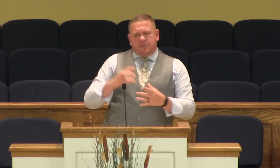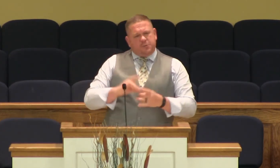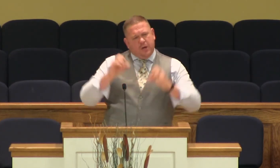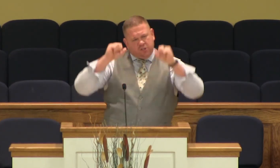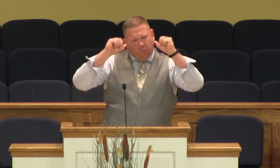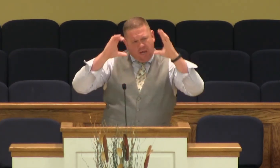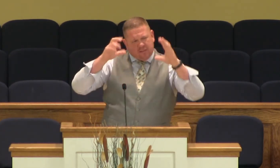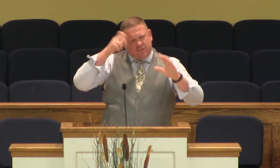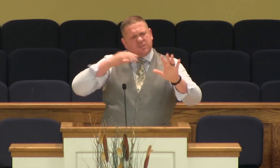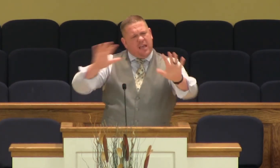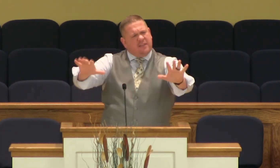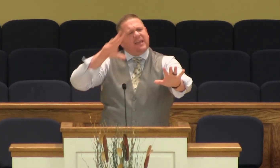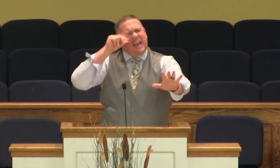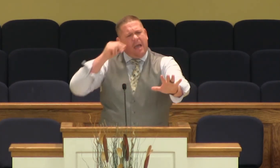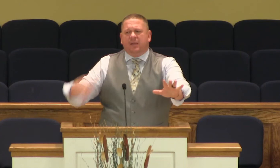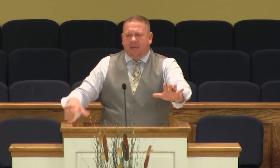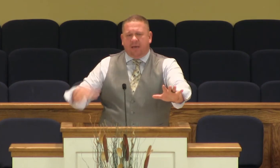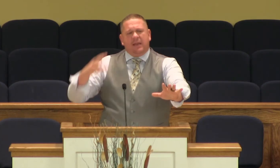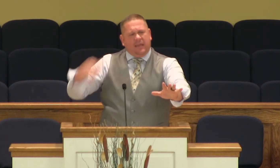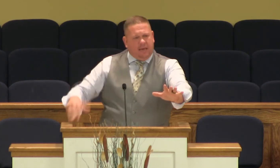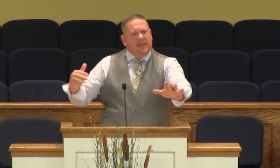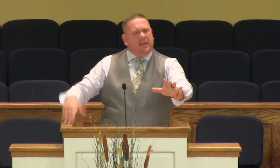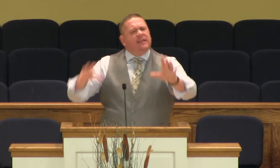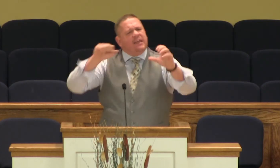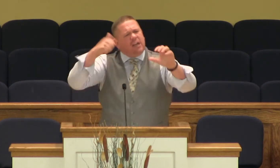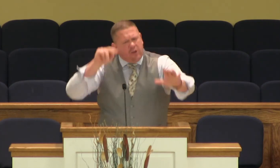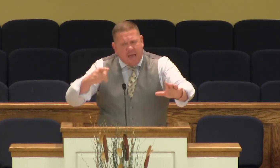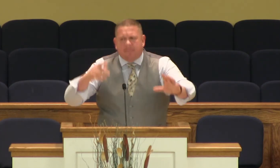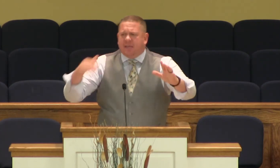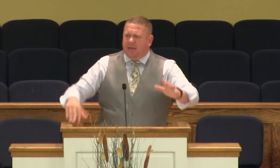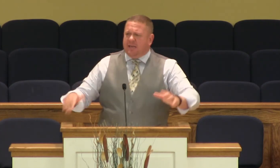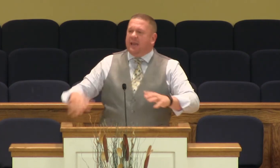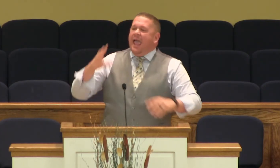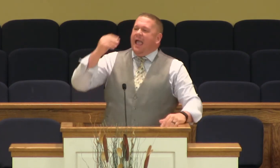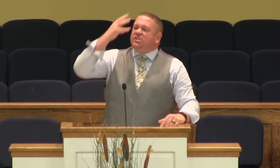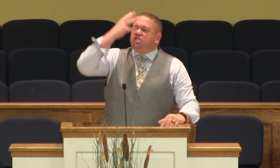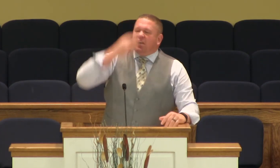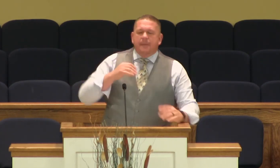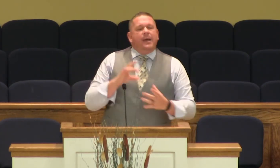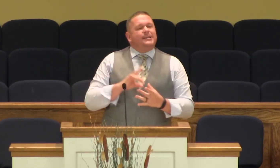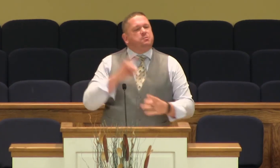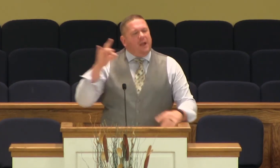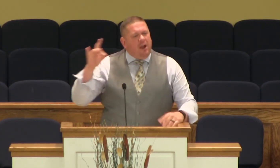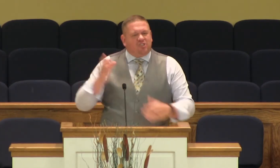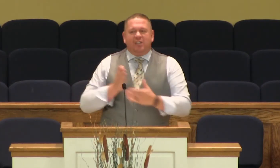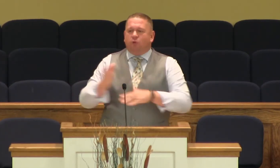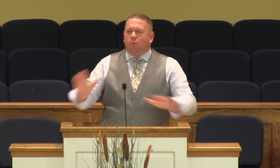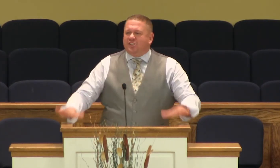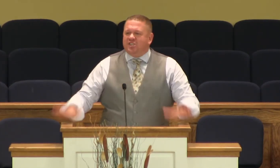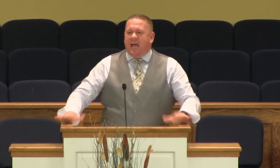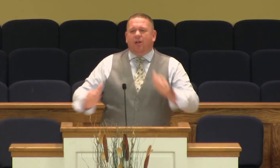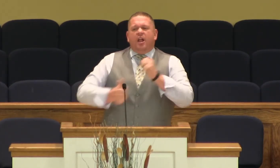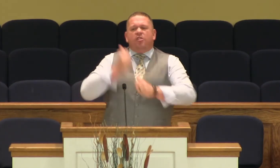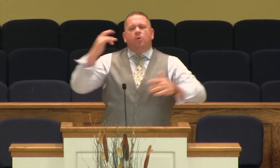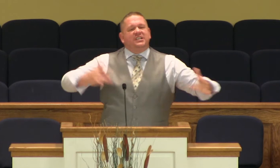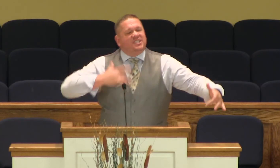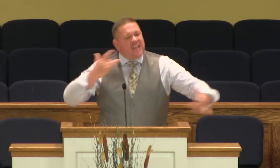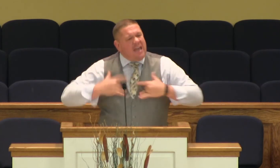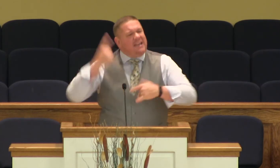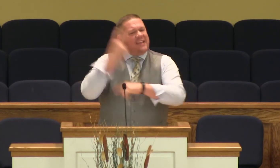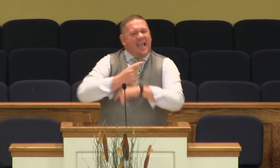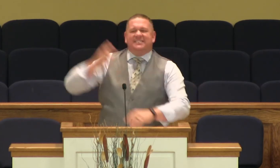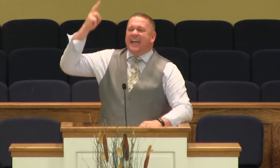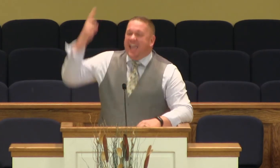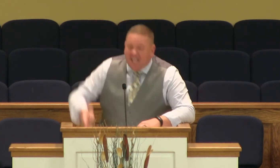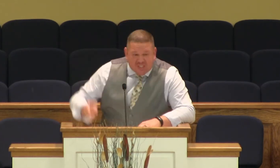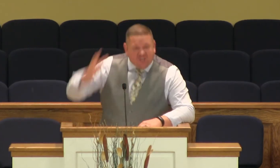wants us to be spiritually awake, the devil's going to say, hey, take a nap again and again and again. Take another nap again and again. And sleep spiritually through, watch this now, the most